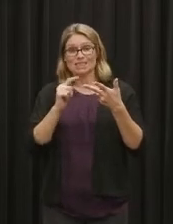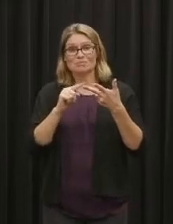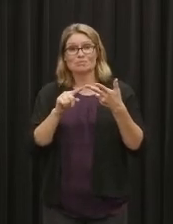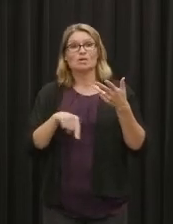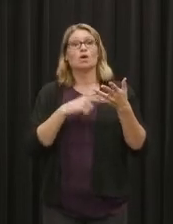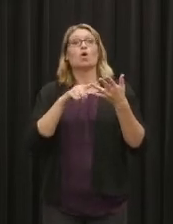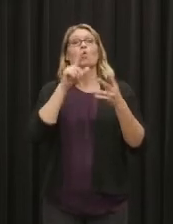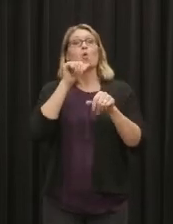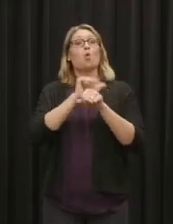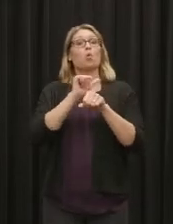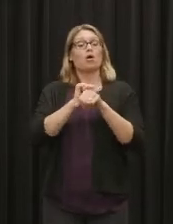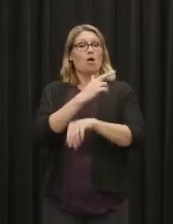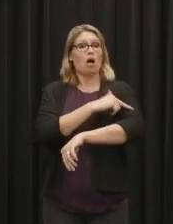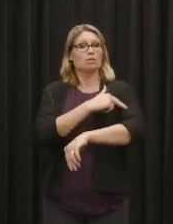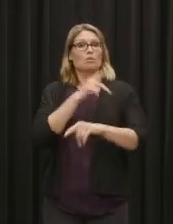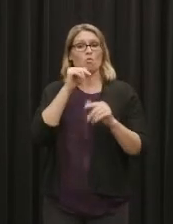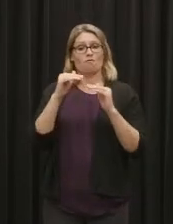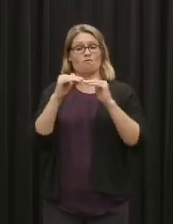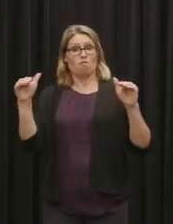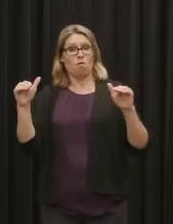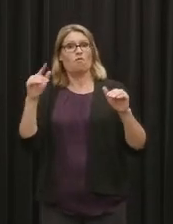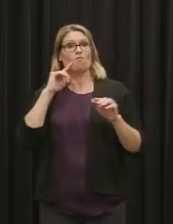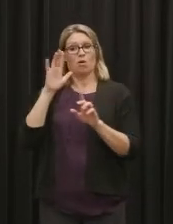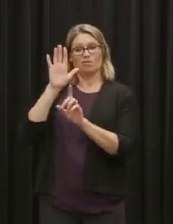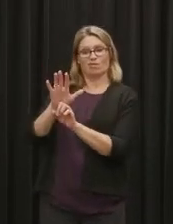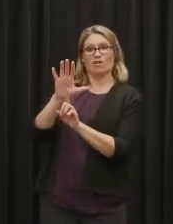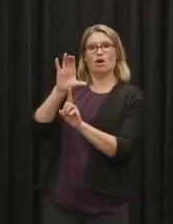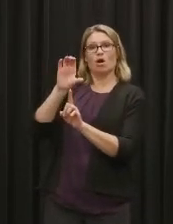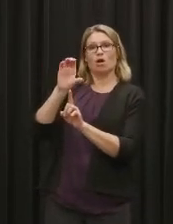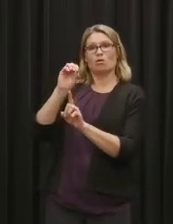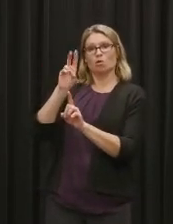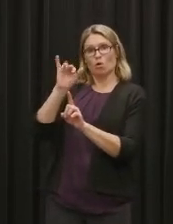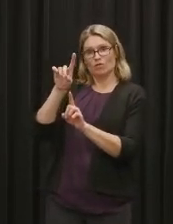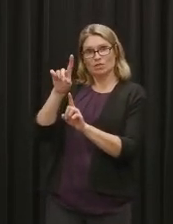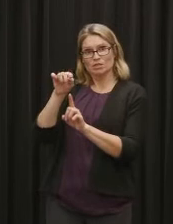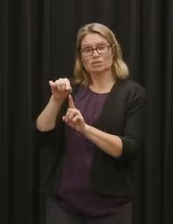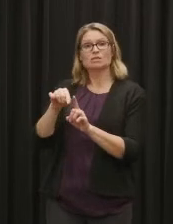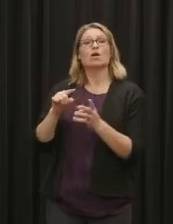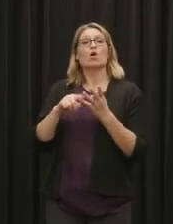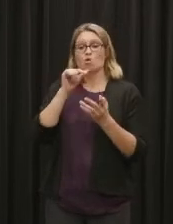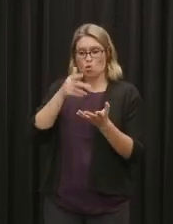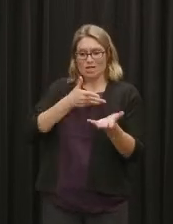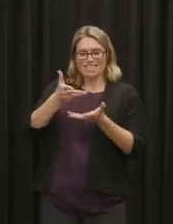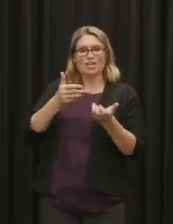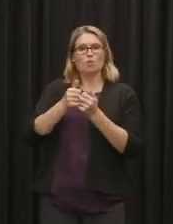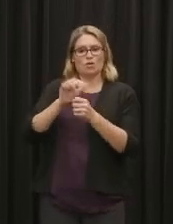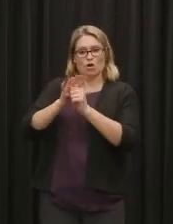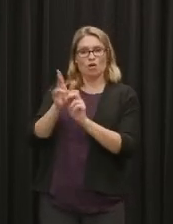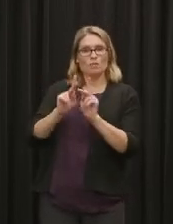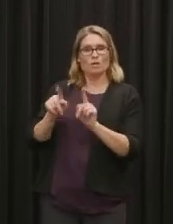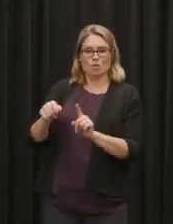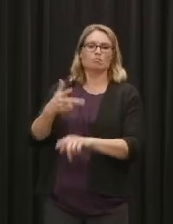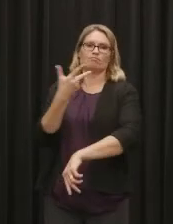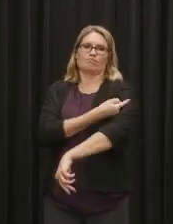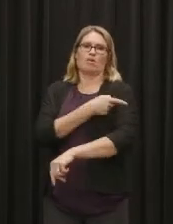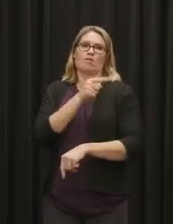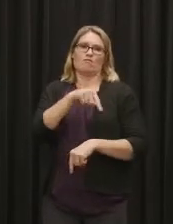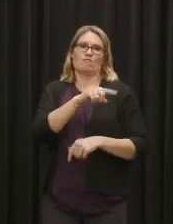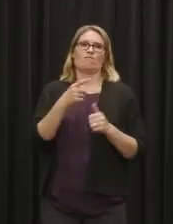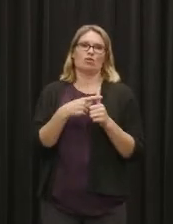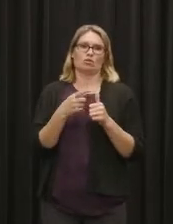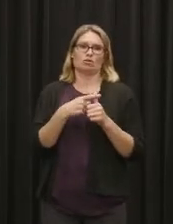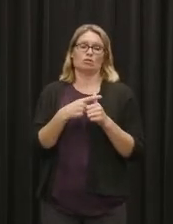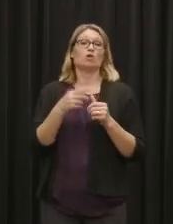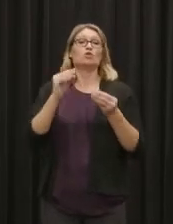COVID units, and folks that have a direct interface with COVID patients. So The numbers are